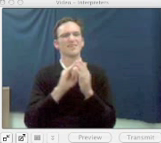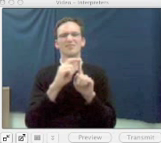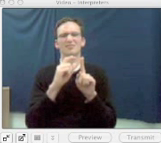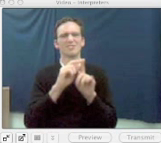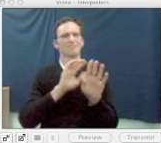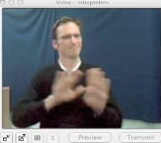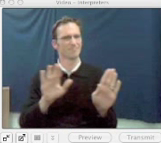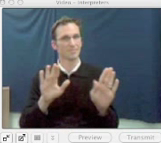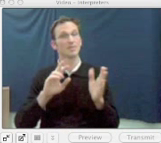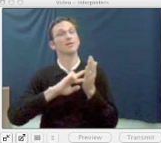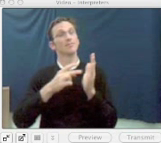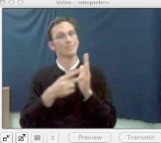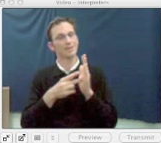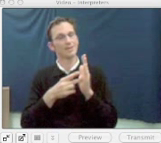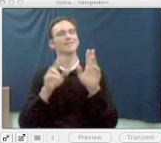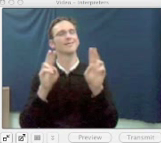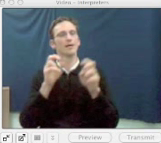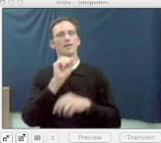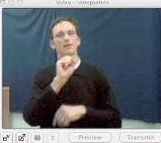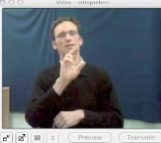superior vision.